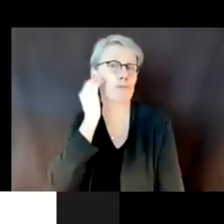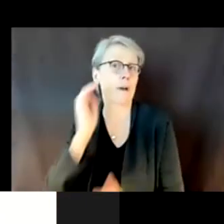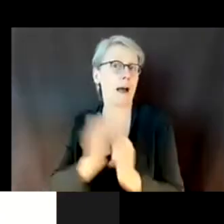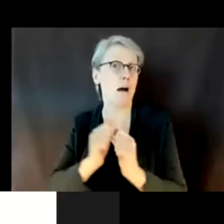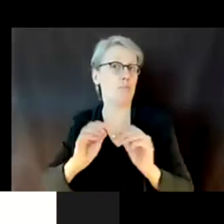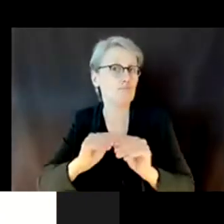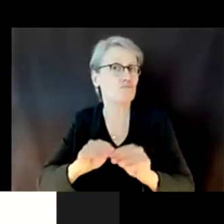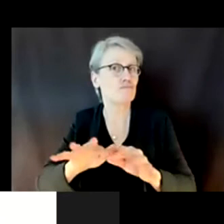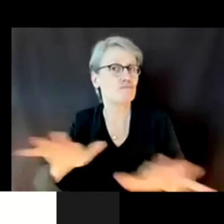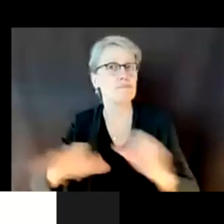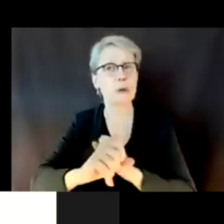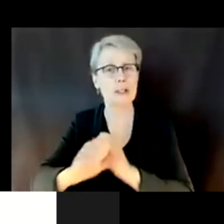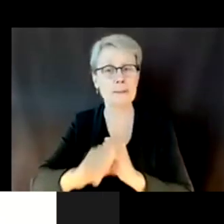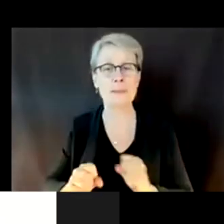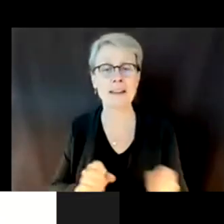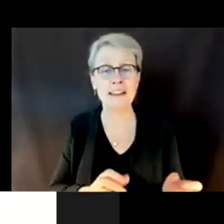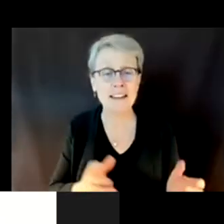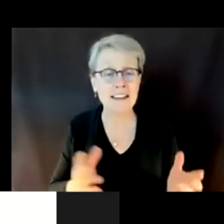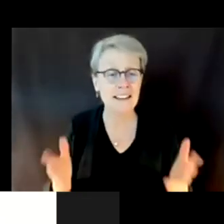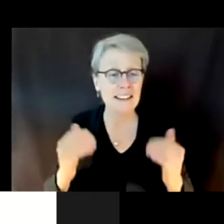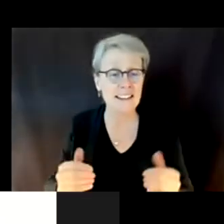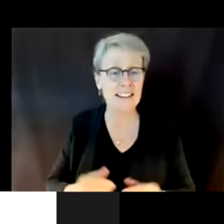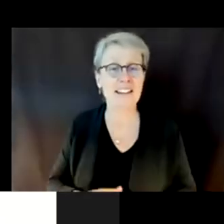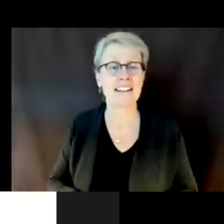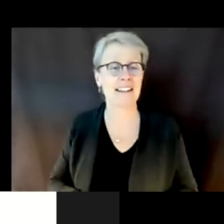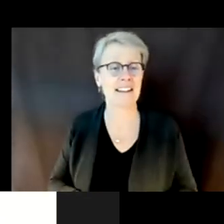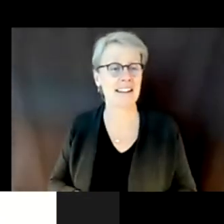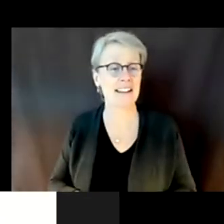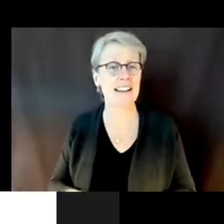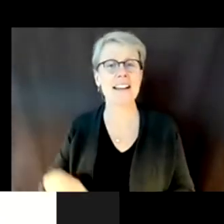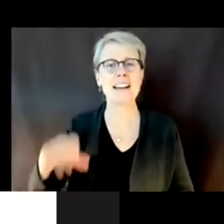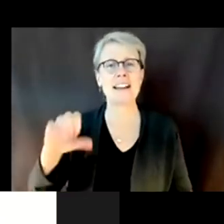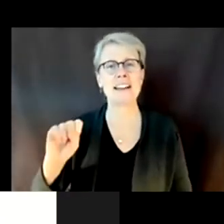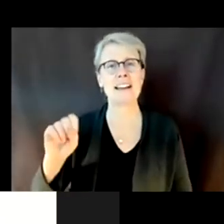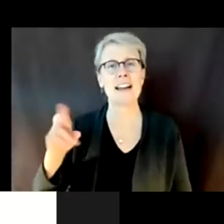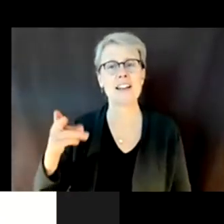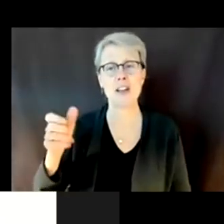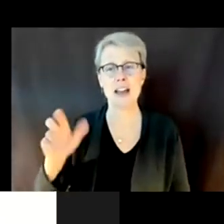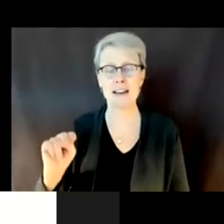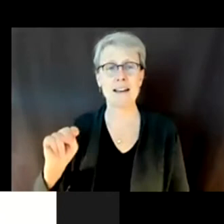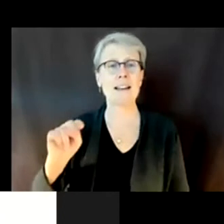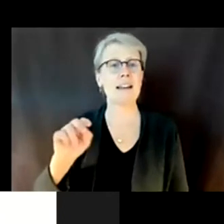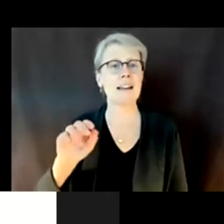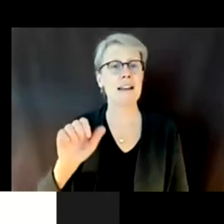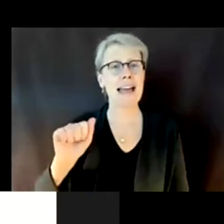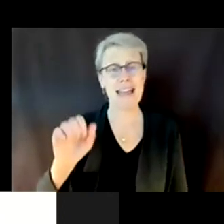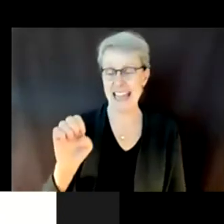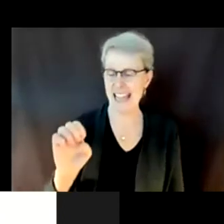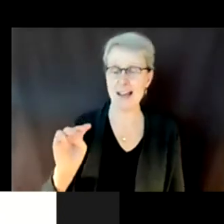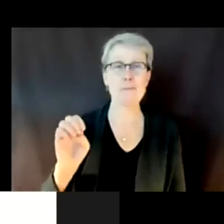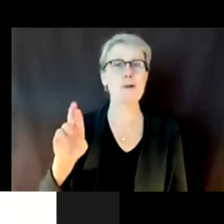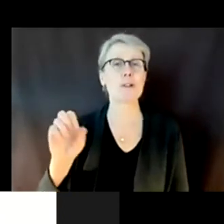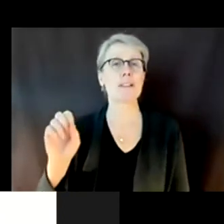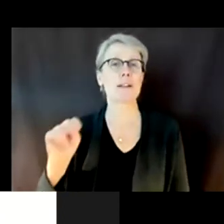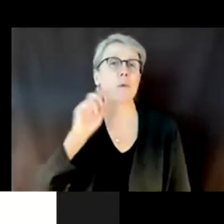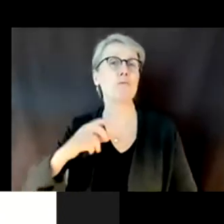What we'll do is we're going to have the lovely Shannon Emerson presenting today for about 10 minutes, just on